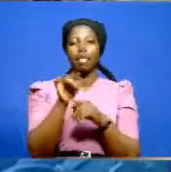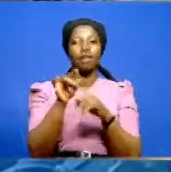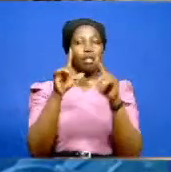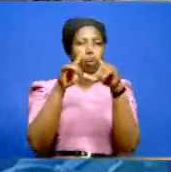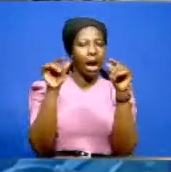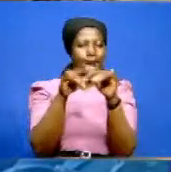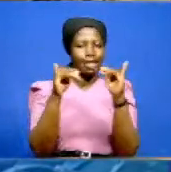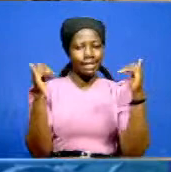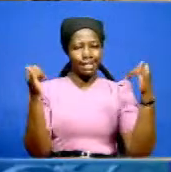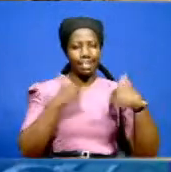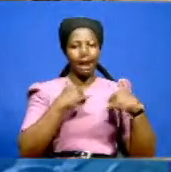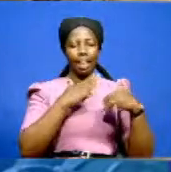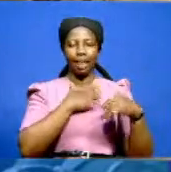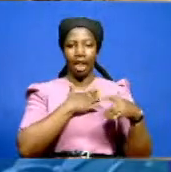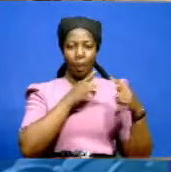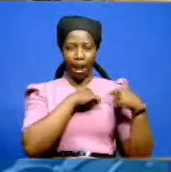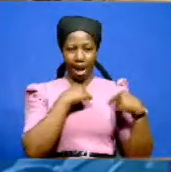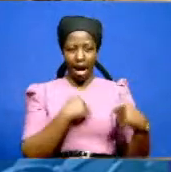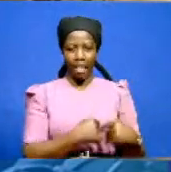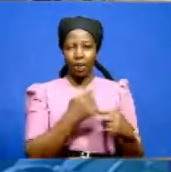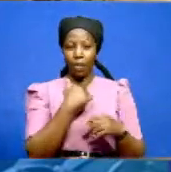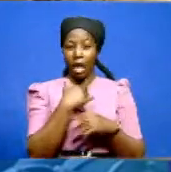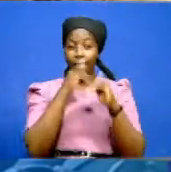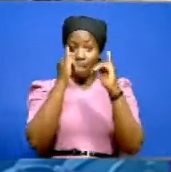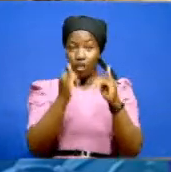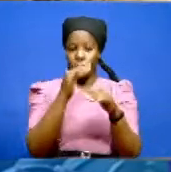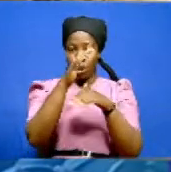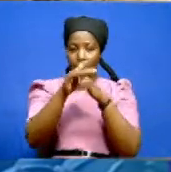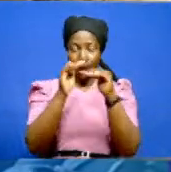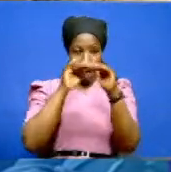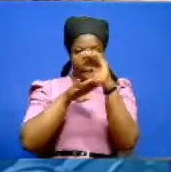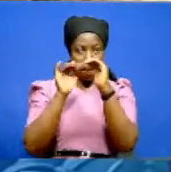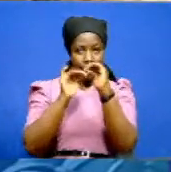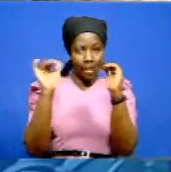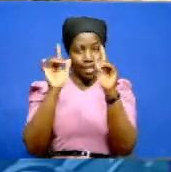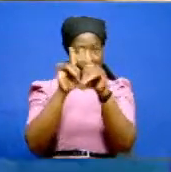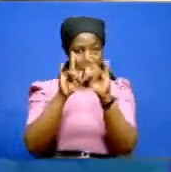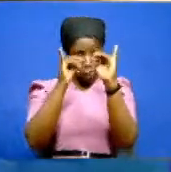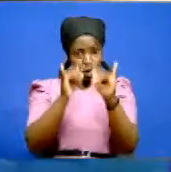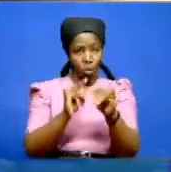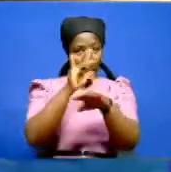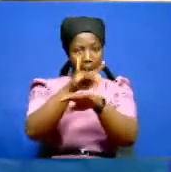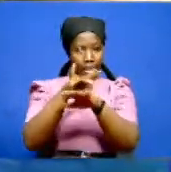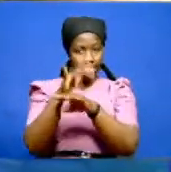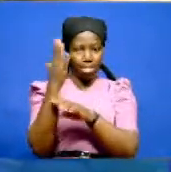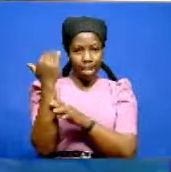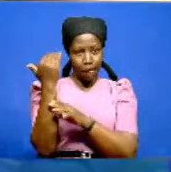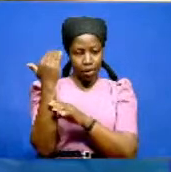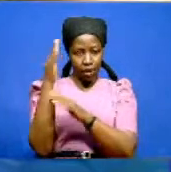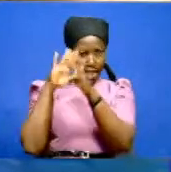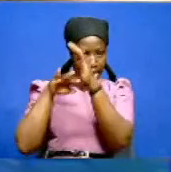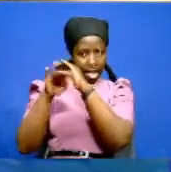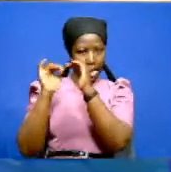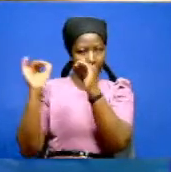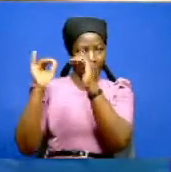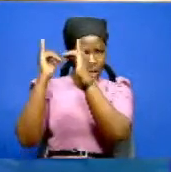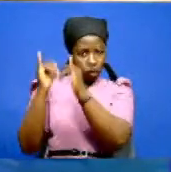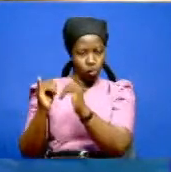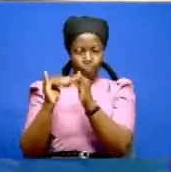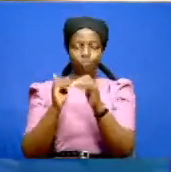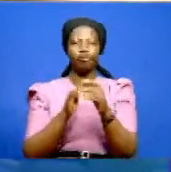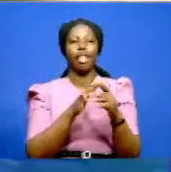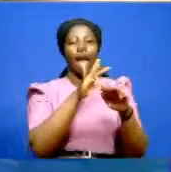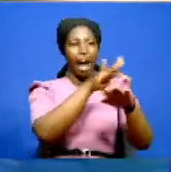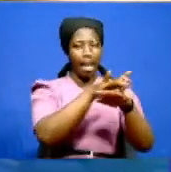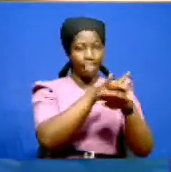hearts. There is a new heaven and a new earth coming. In the new heaven, in the new earth,